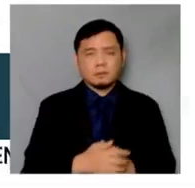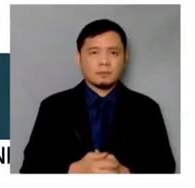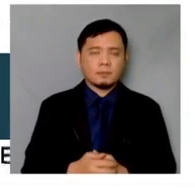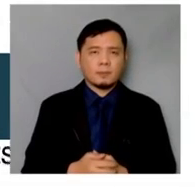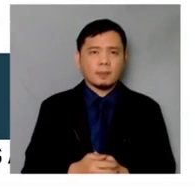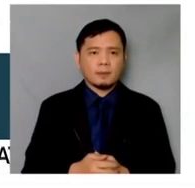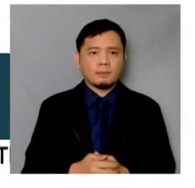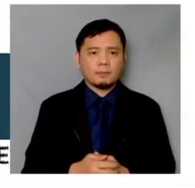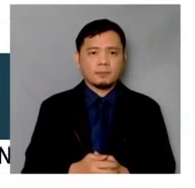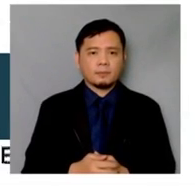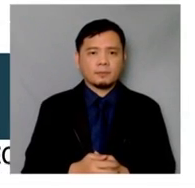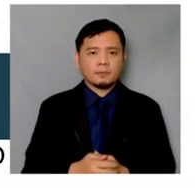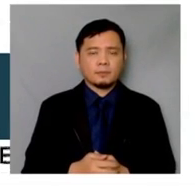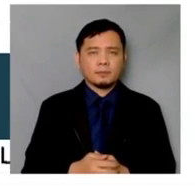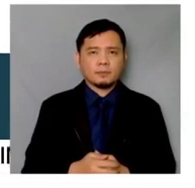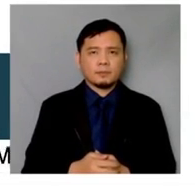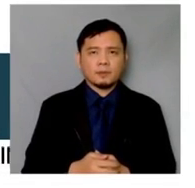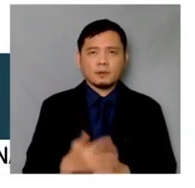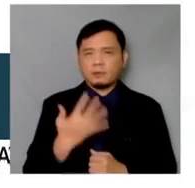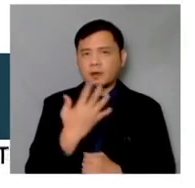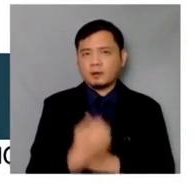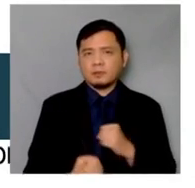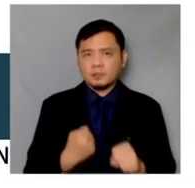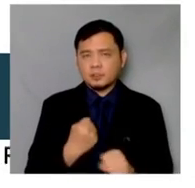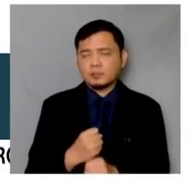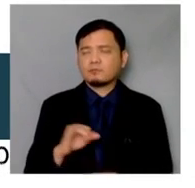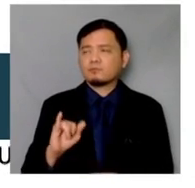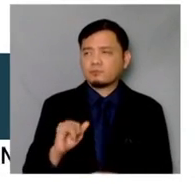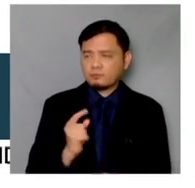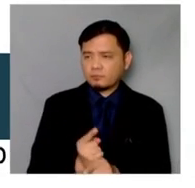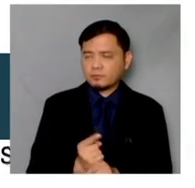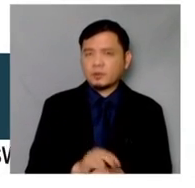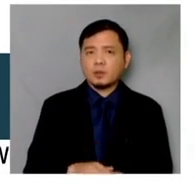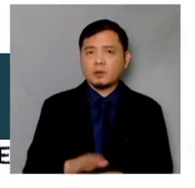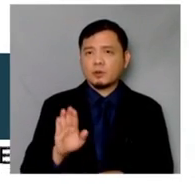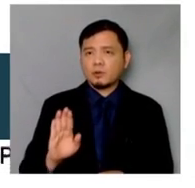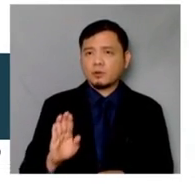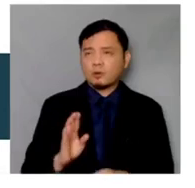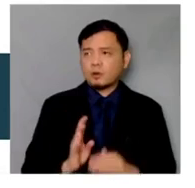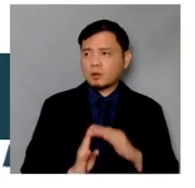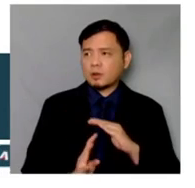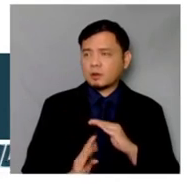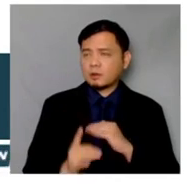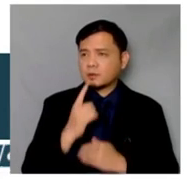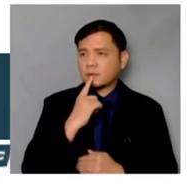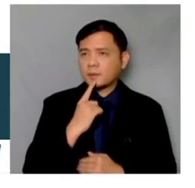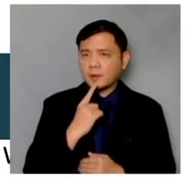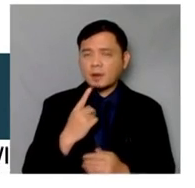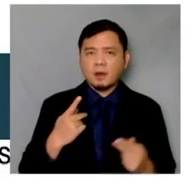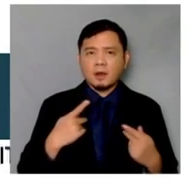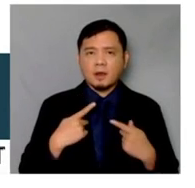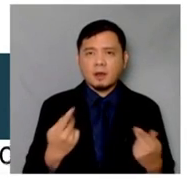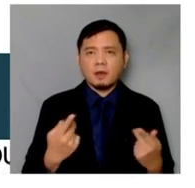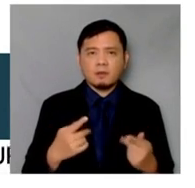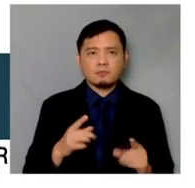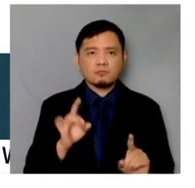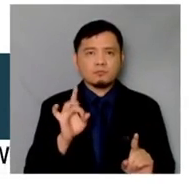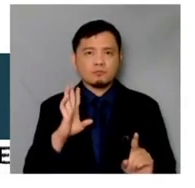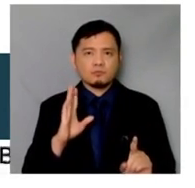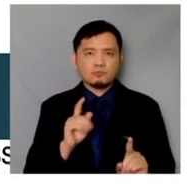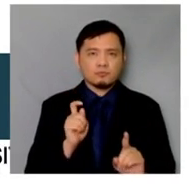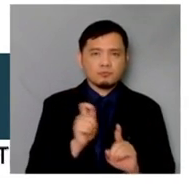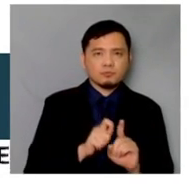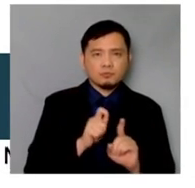Mm. 5 years. Your client claims there are threats of him being arrested, being engaged in the